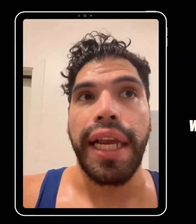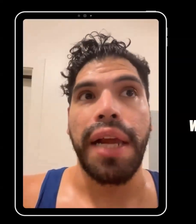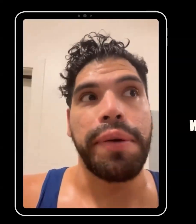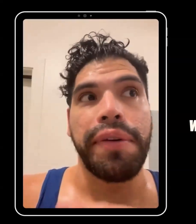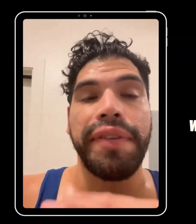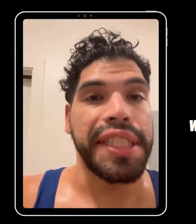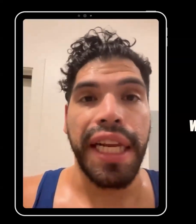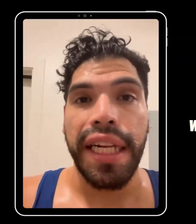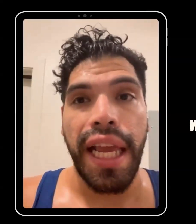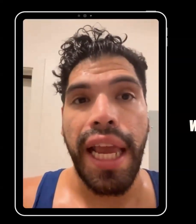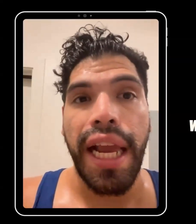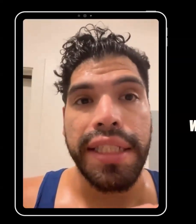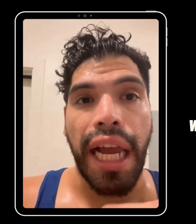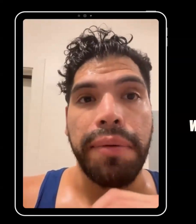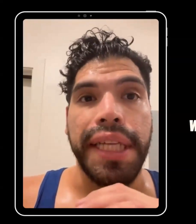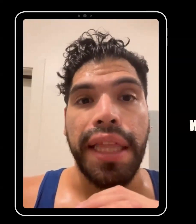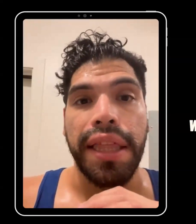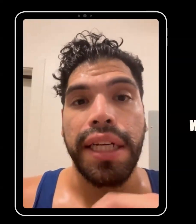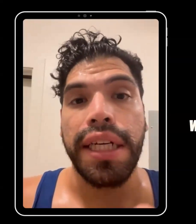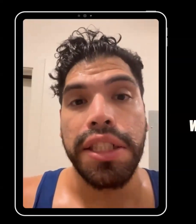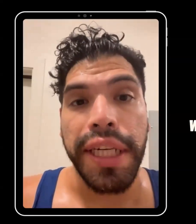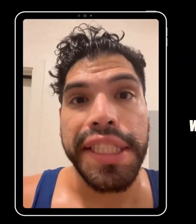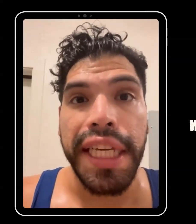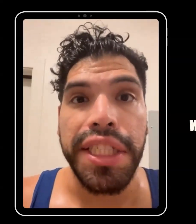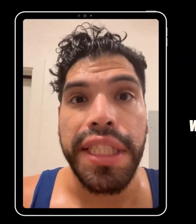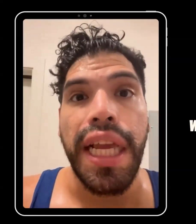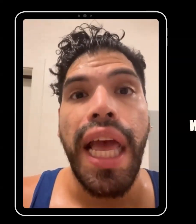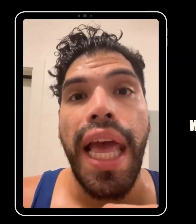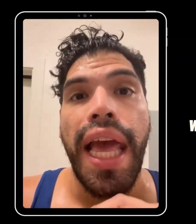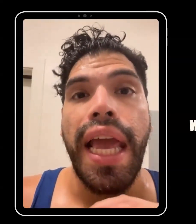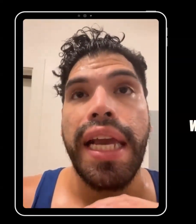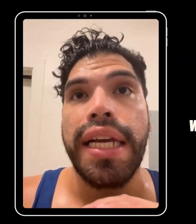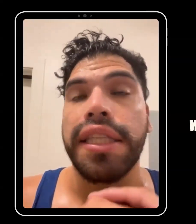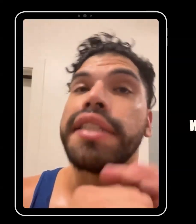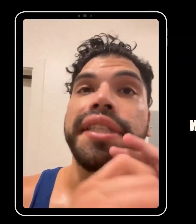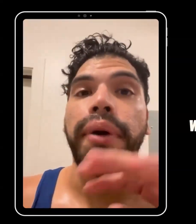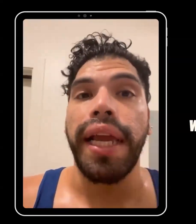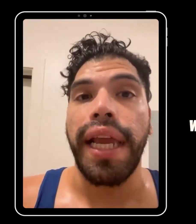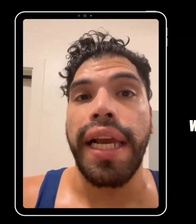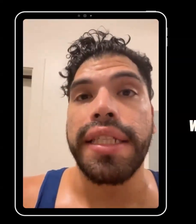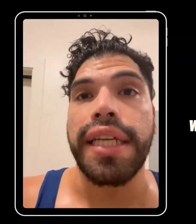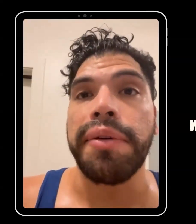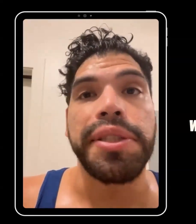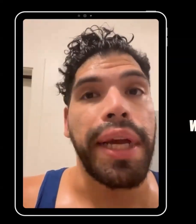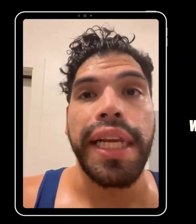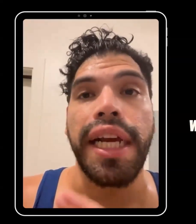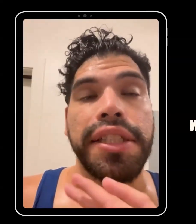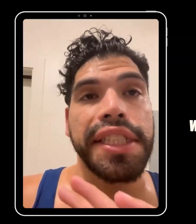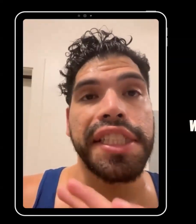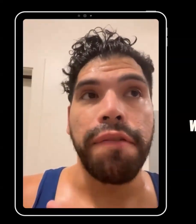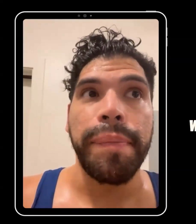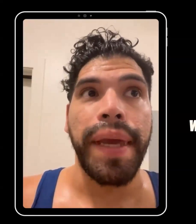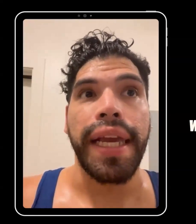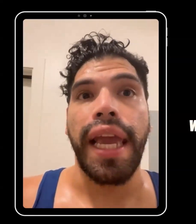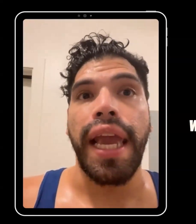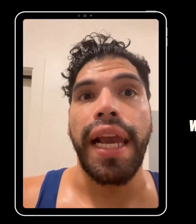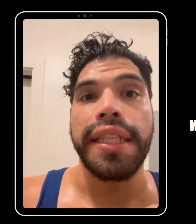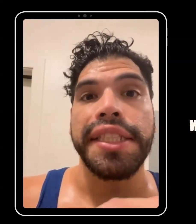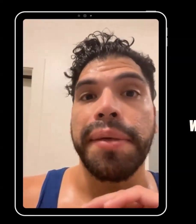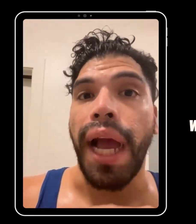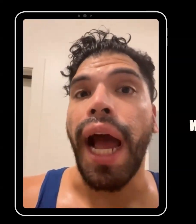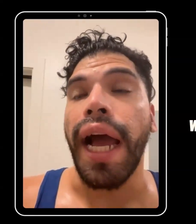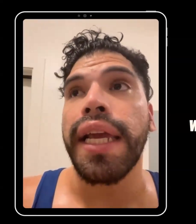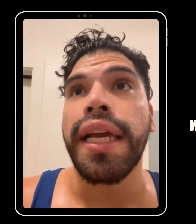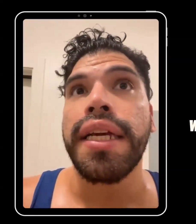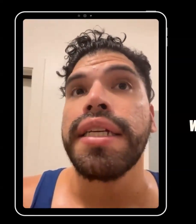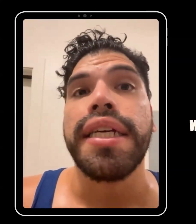went to work and we were waiting. And I was at the train station and the subway and I was waiting. I took a doggy pit